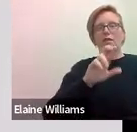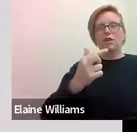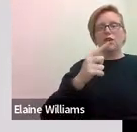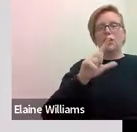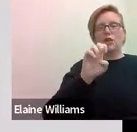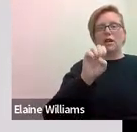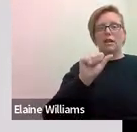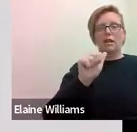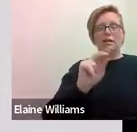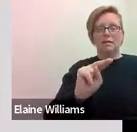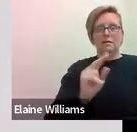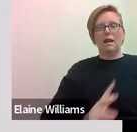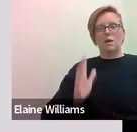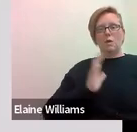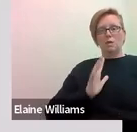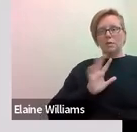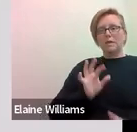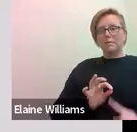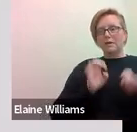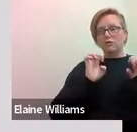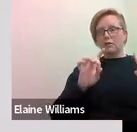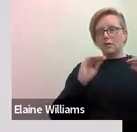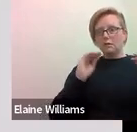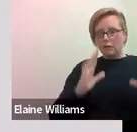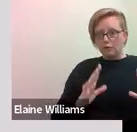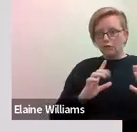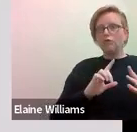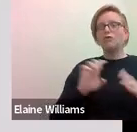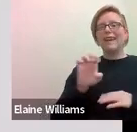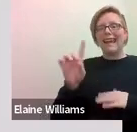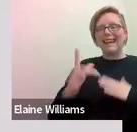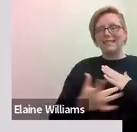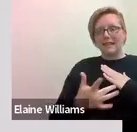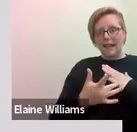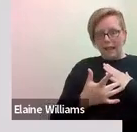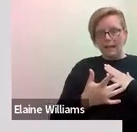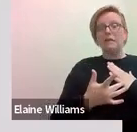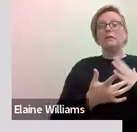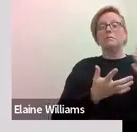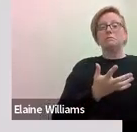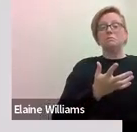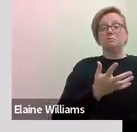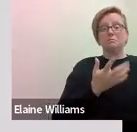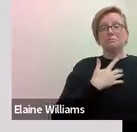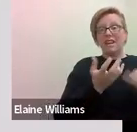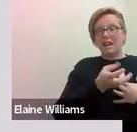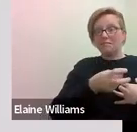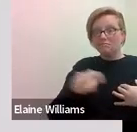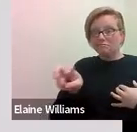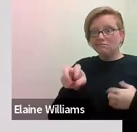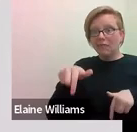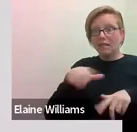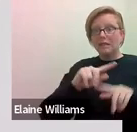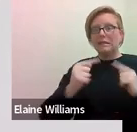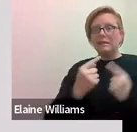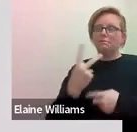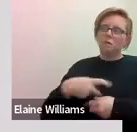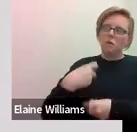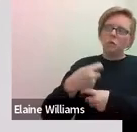I was a special education teacher and ed tech before I joined this team almost 2.5 years ago